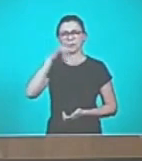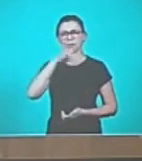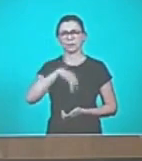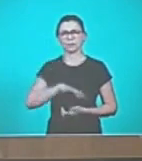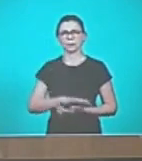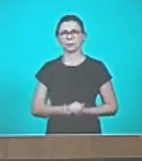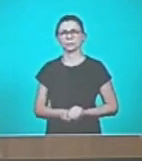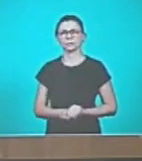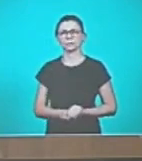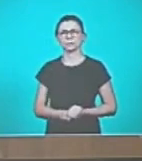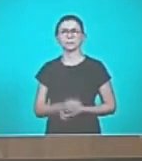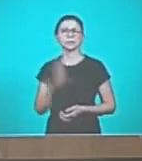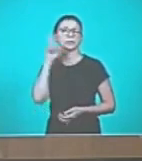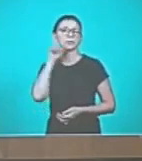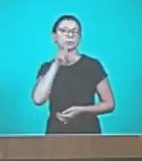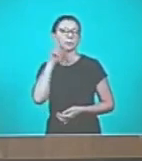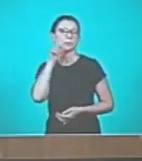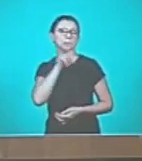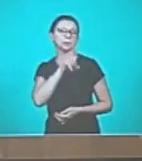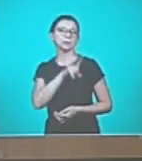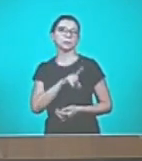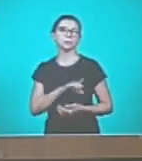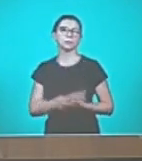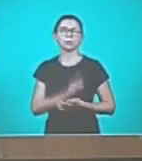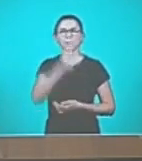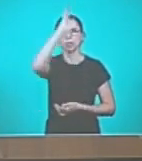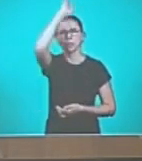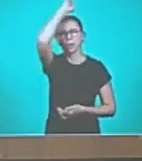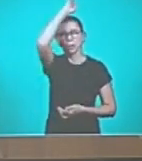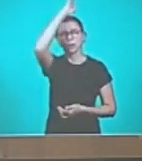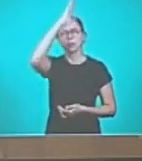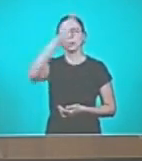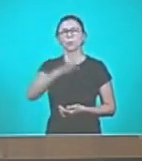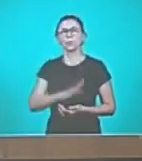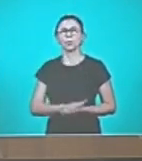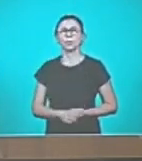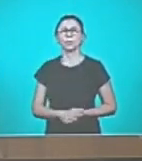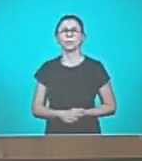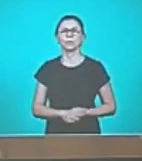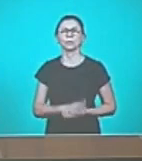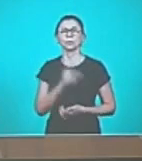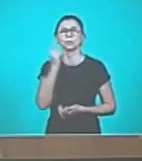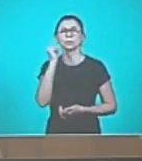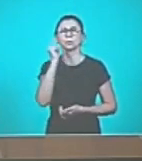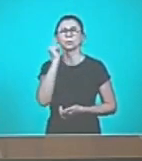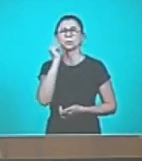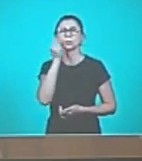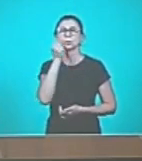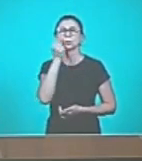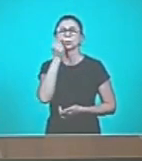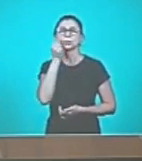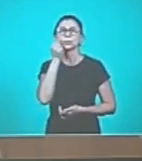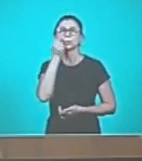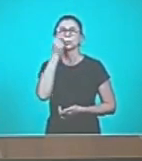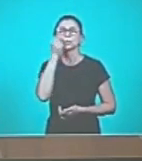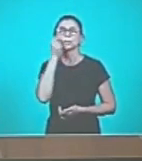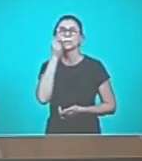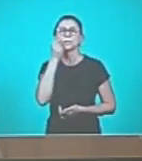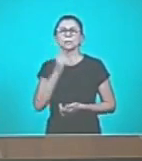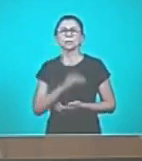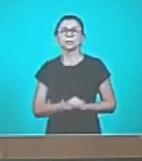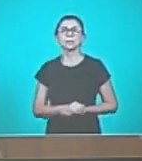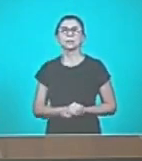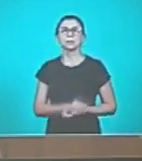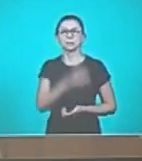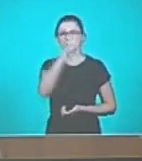Zurich, Fort Lauderdale in the United States, the brethren from Rome, Milan, Zurich in Switzerland, the brethren from Rome,